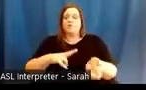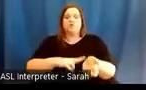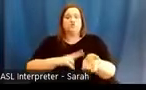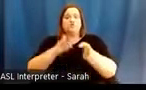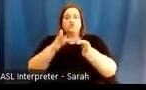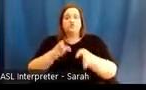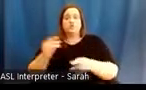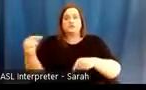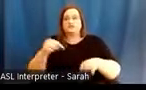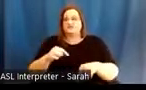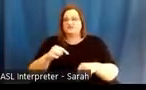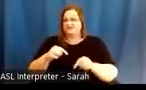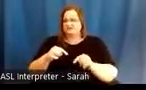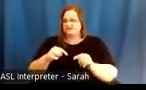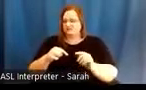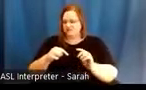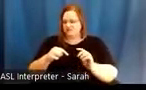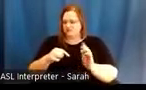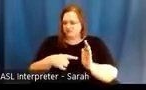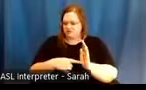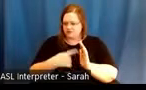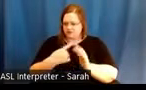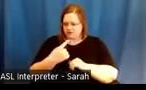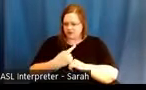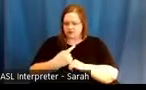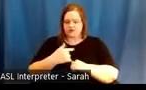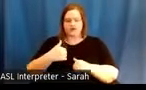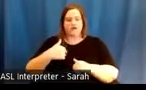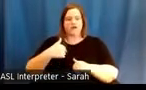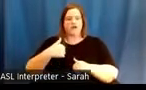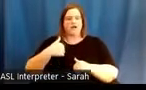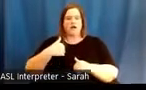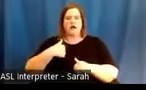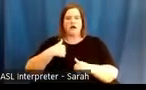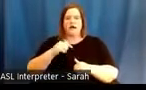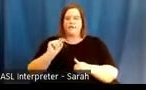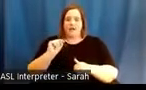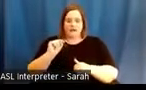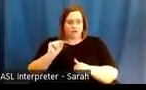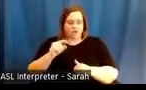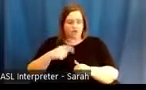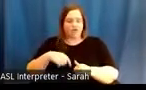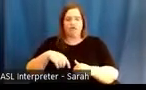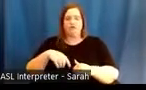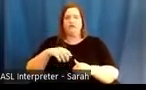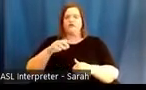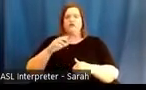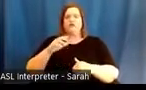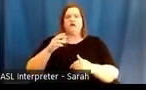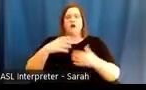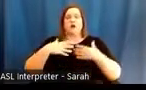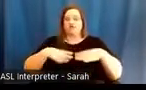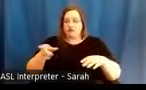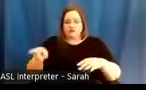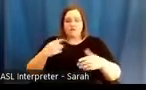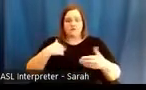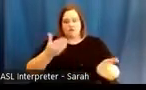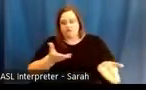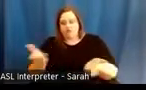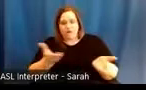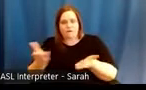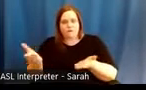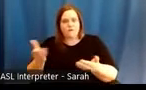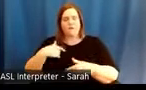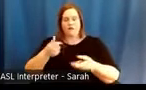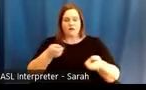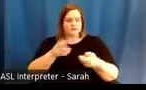want to say, once for him. Everything else falls on me. I do bowel program for him. I dress him. I transport him. I manage all of his appointments.